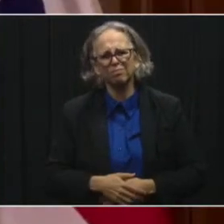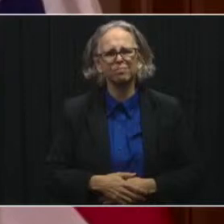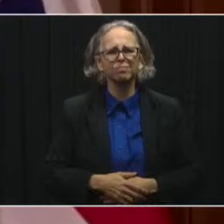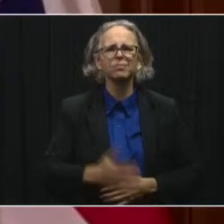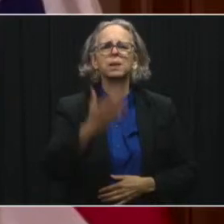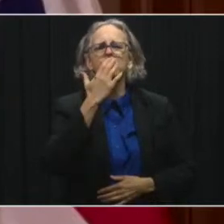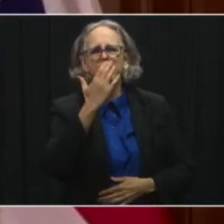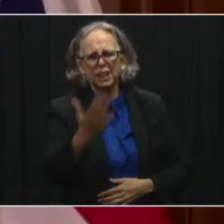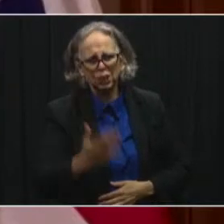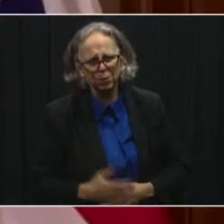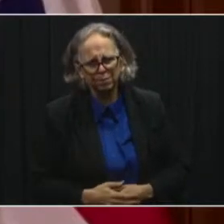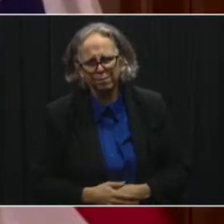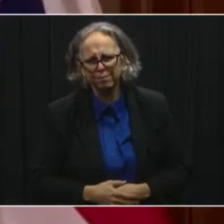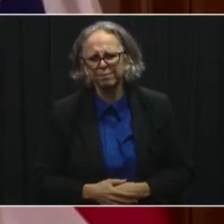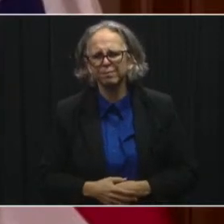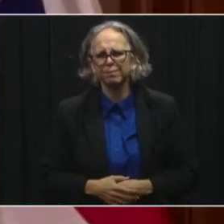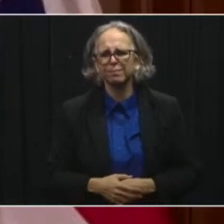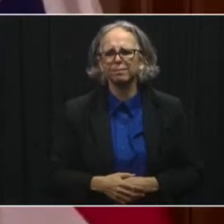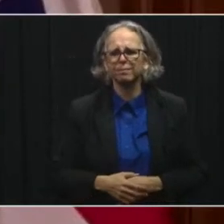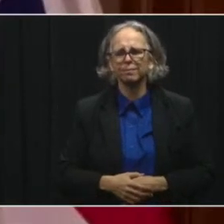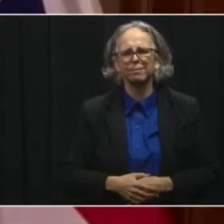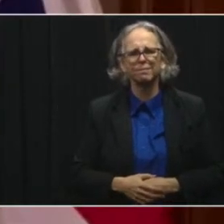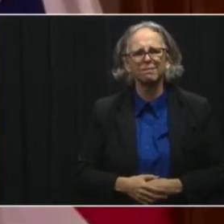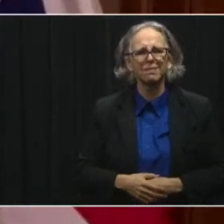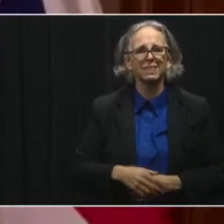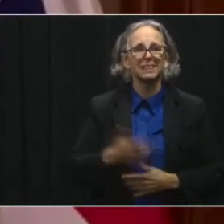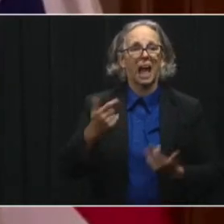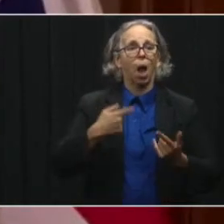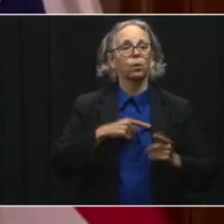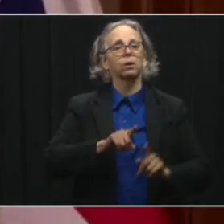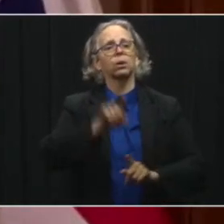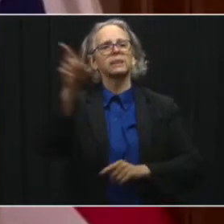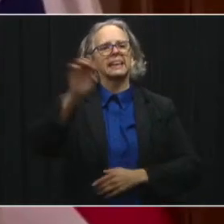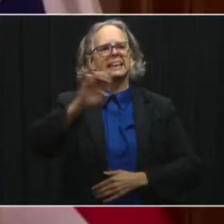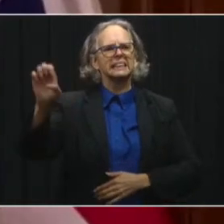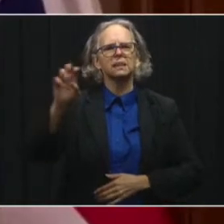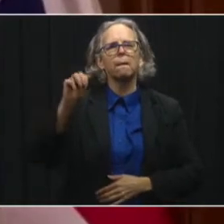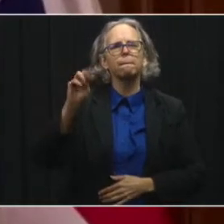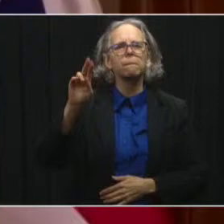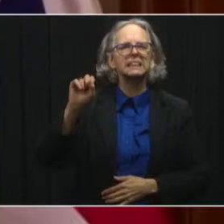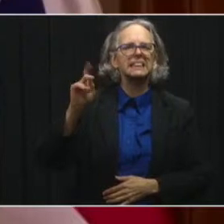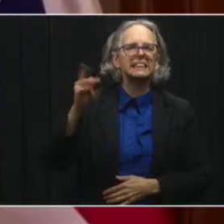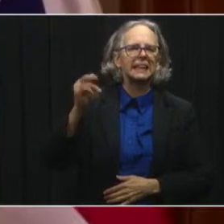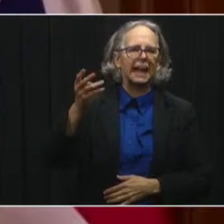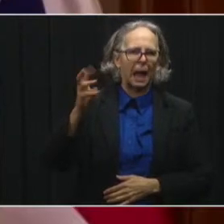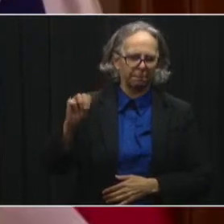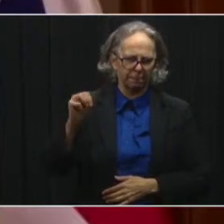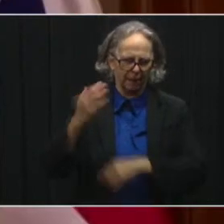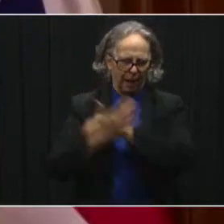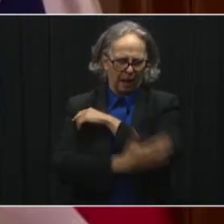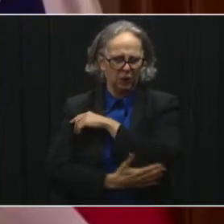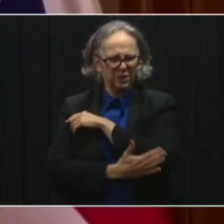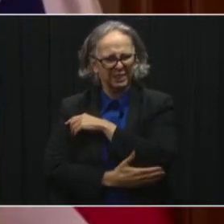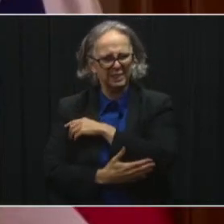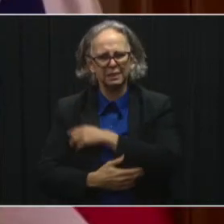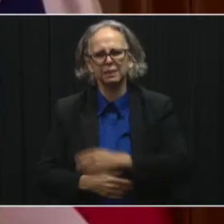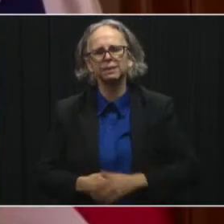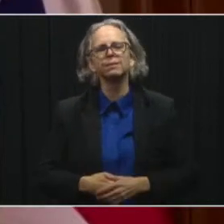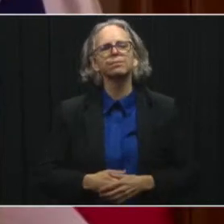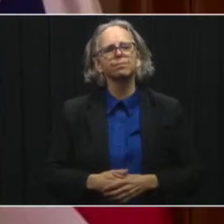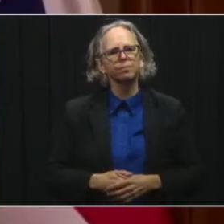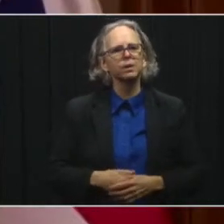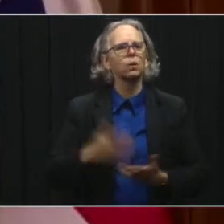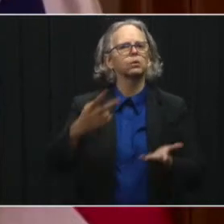Governor. We'll go east now to Muskingum County. Joe Bates, a nurse in the critical care unit of